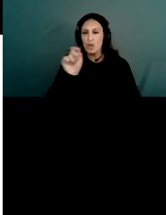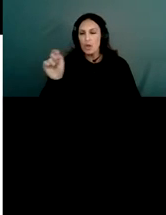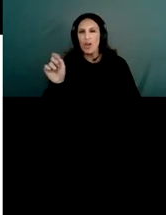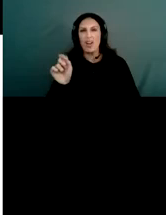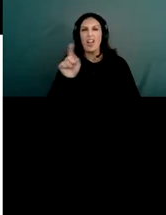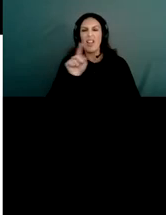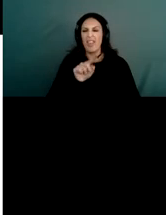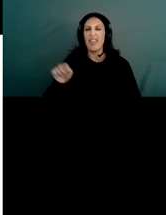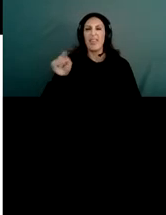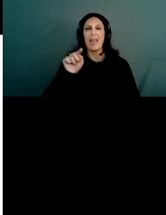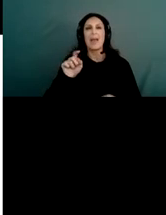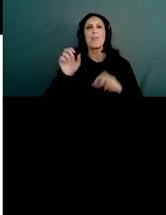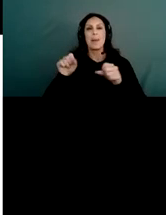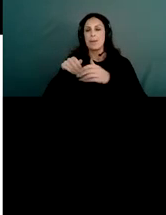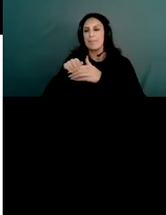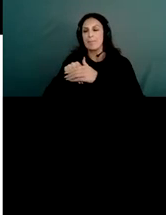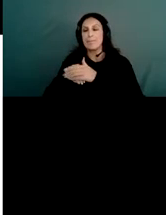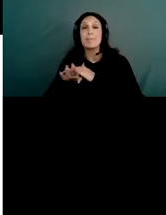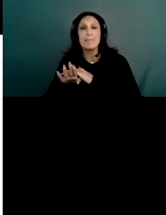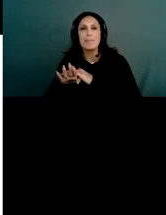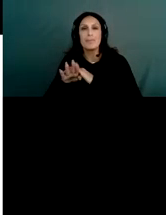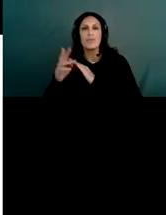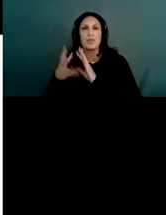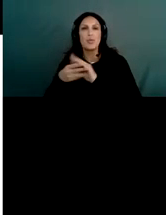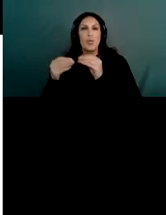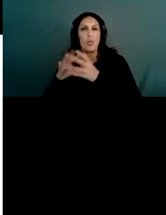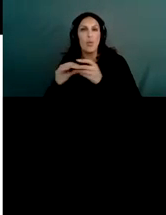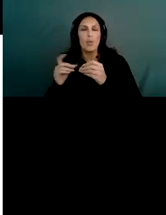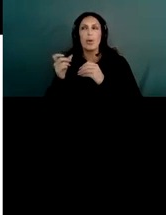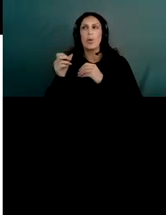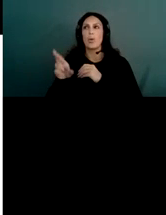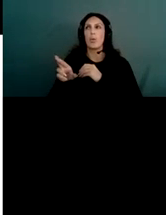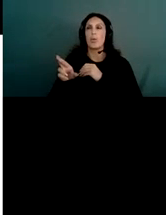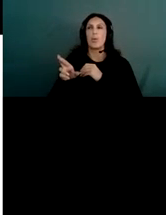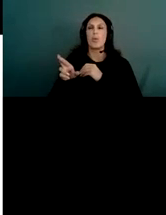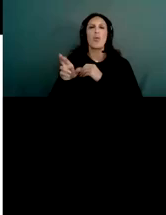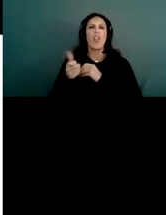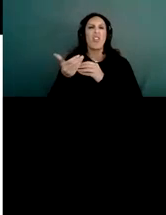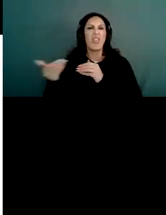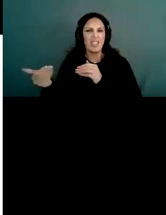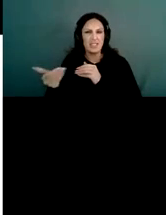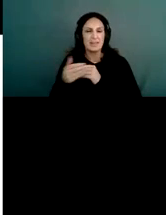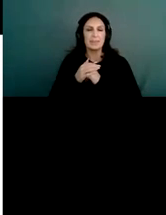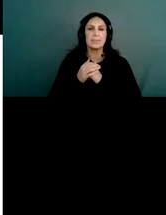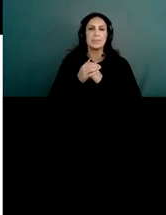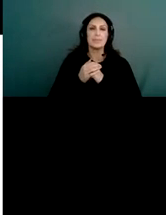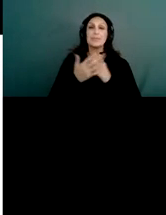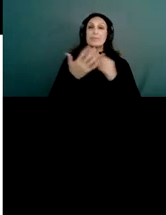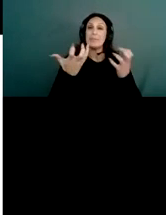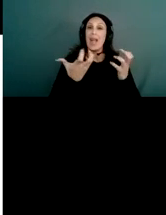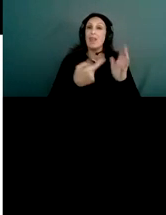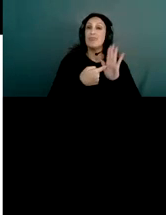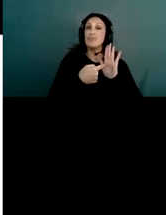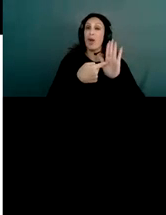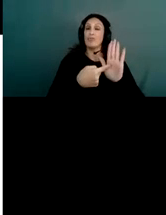Now, having this information is great, but we want to take you out live to see what your child will actually see. So let's